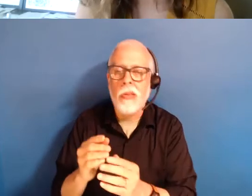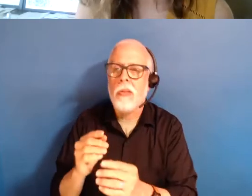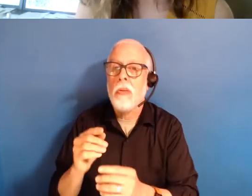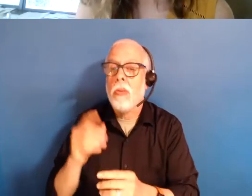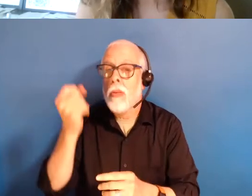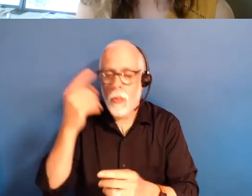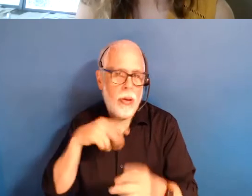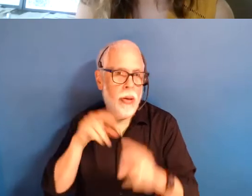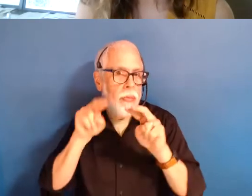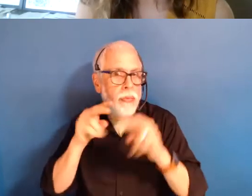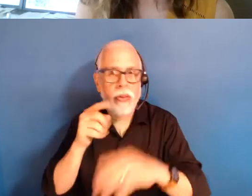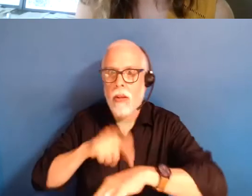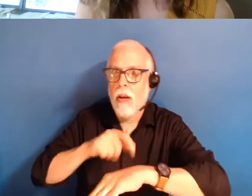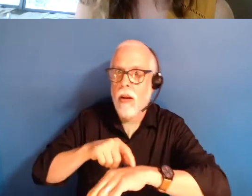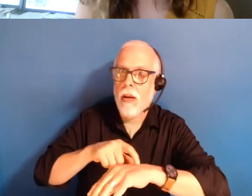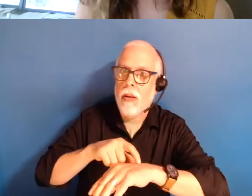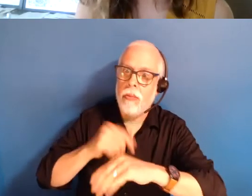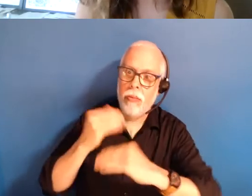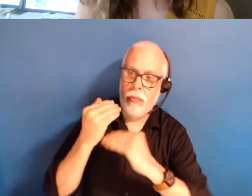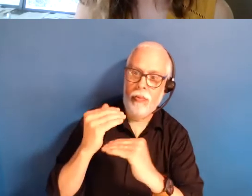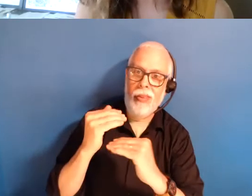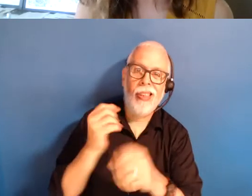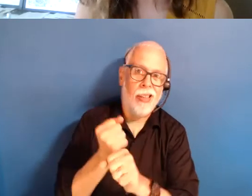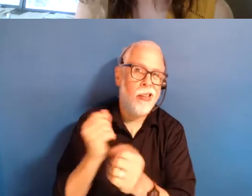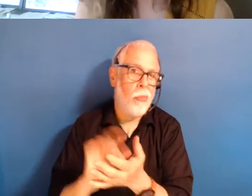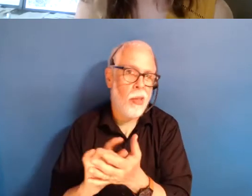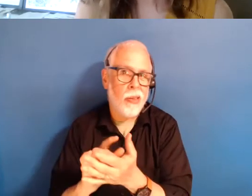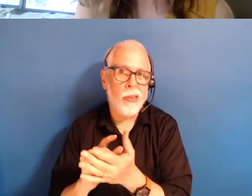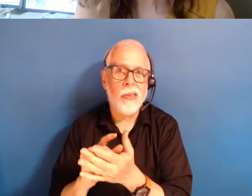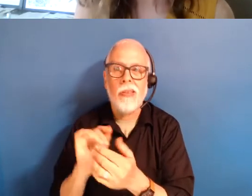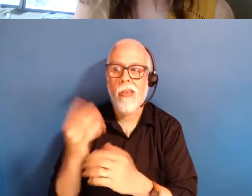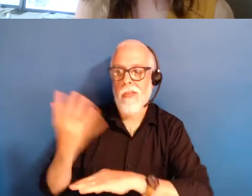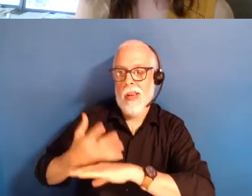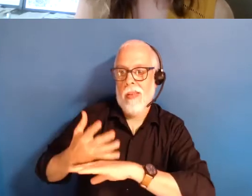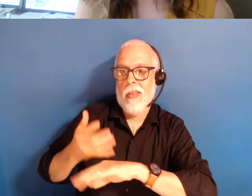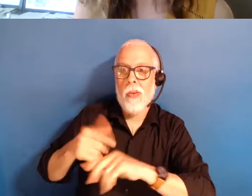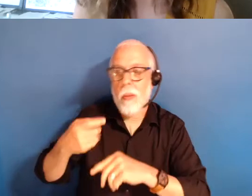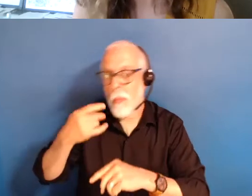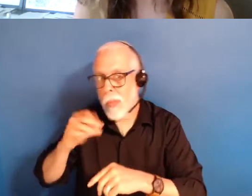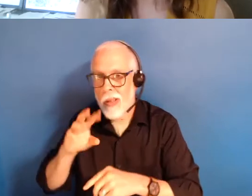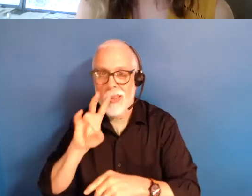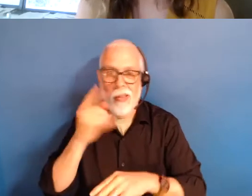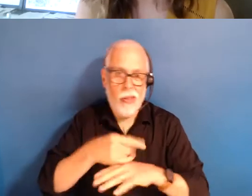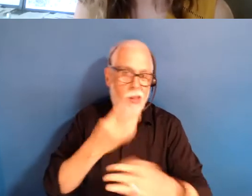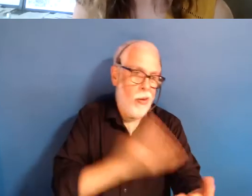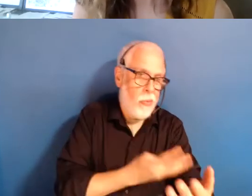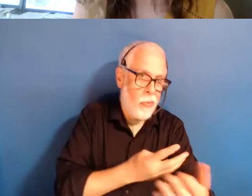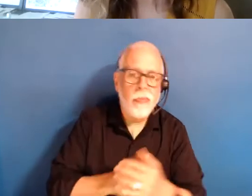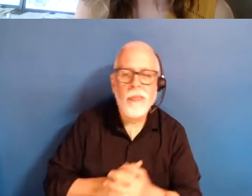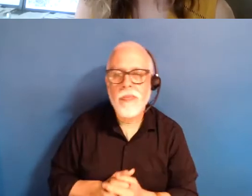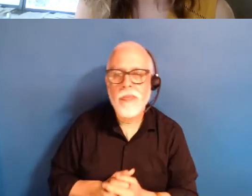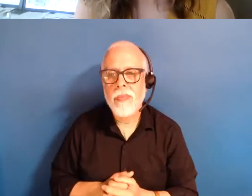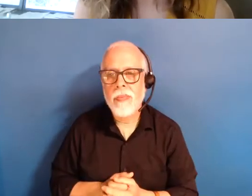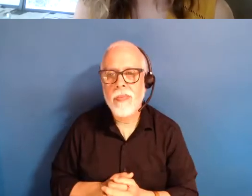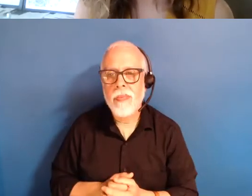of the times that you have to be able to get these medications, that 5 days for the pills, 7 days for the antibodies.